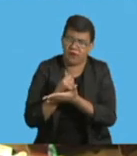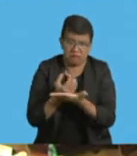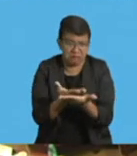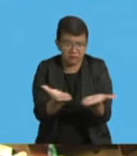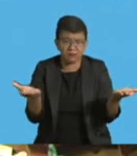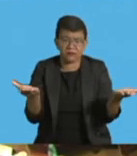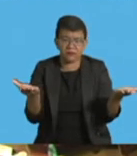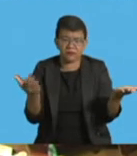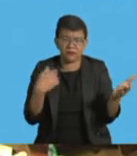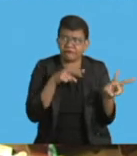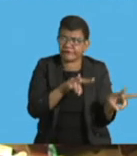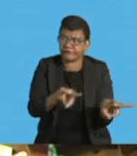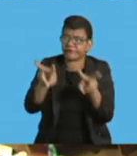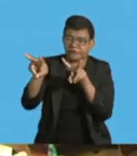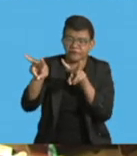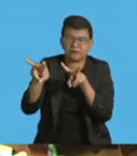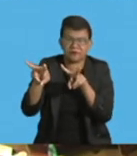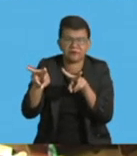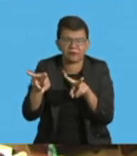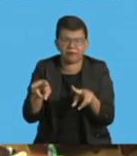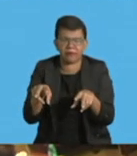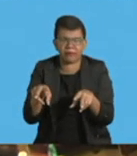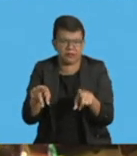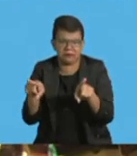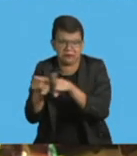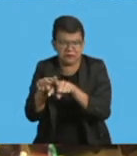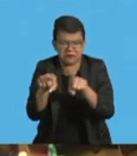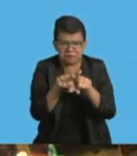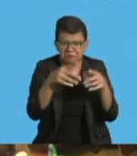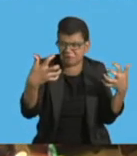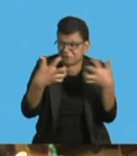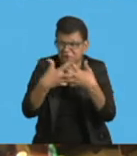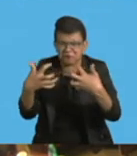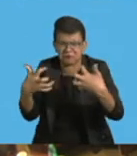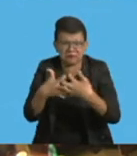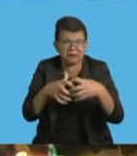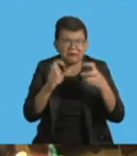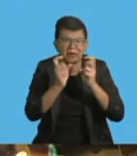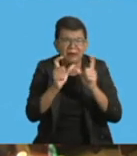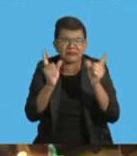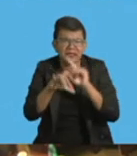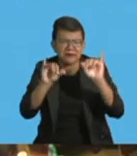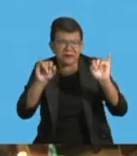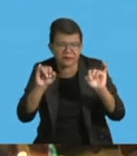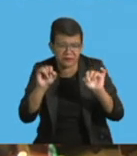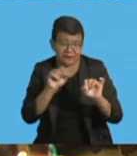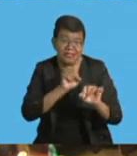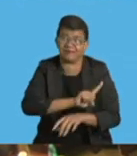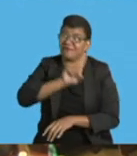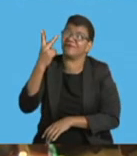on the climate issue during my Australian visit, as well as celebrating the wonderful relationship Fijians have